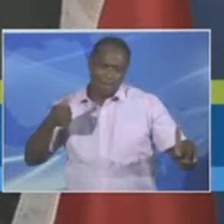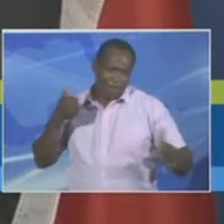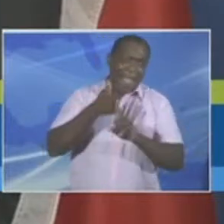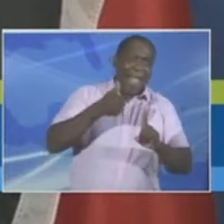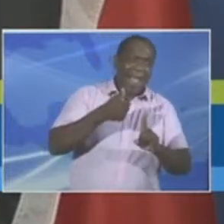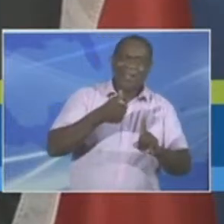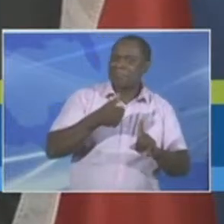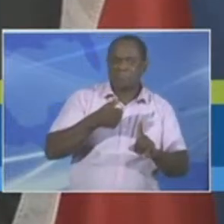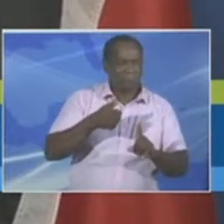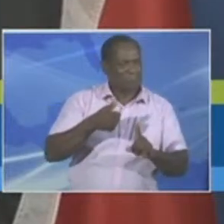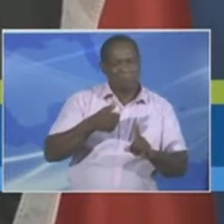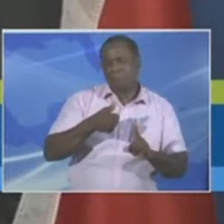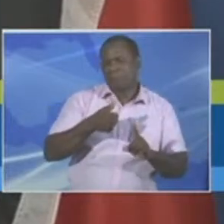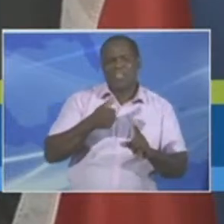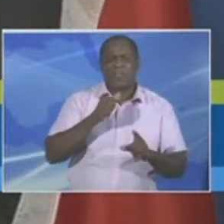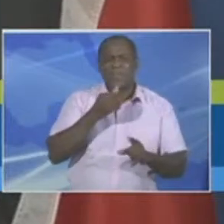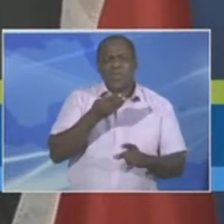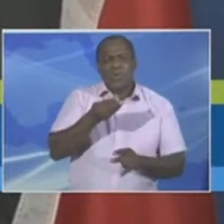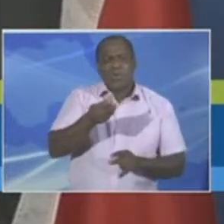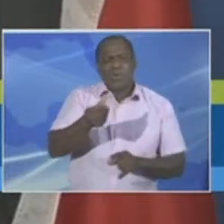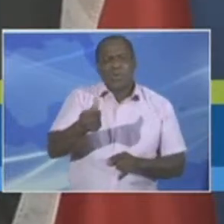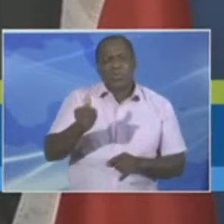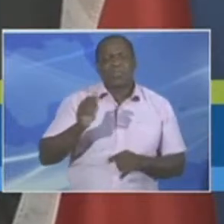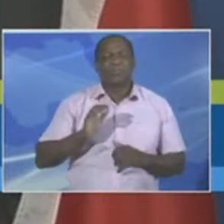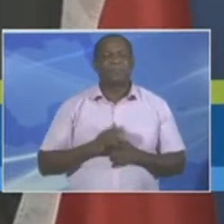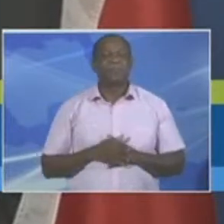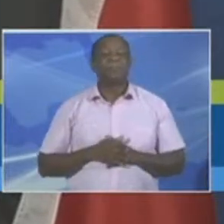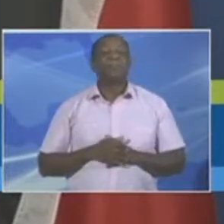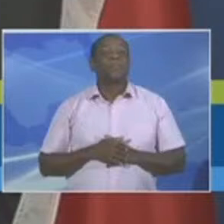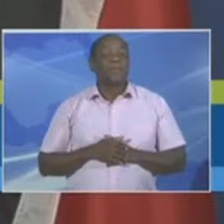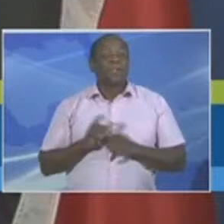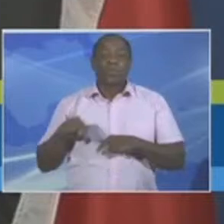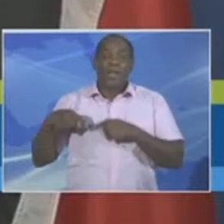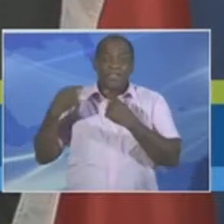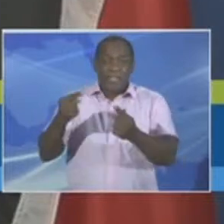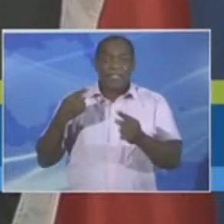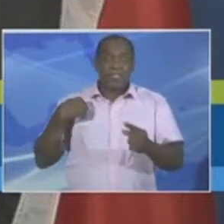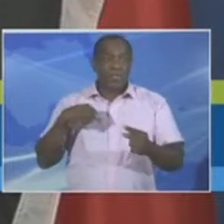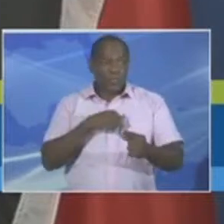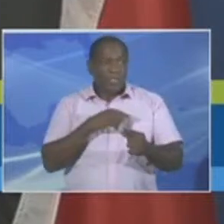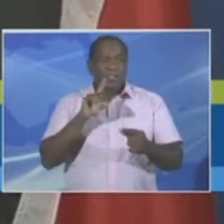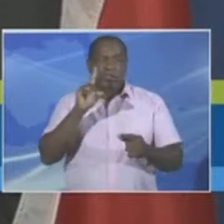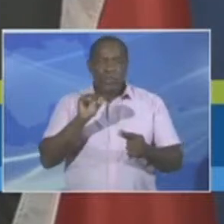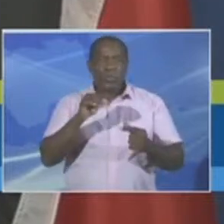Given what we have done along the way, in that we had to